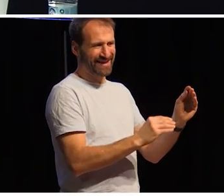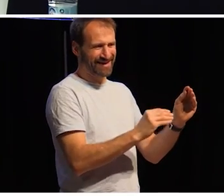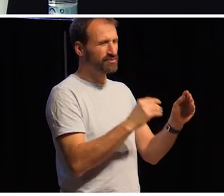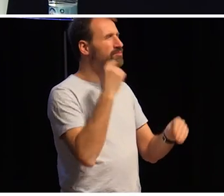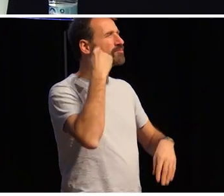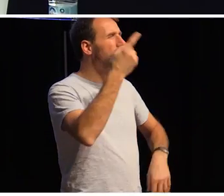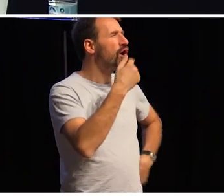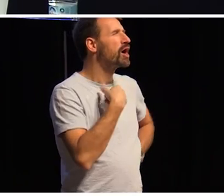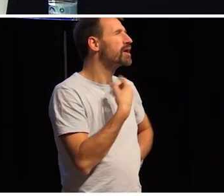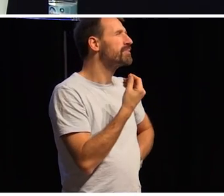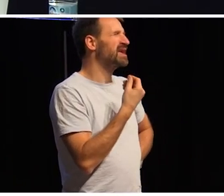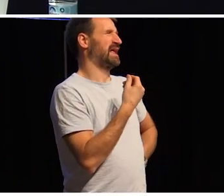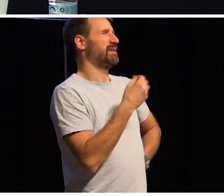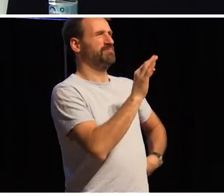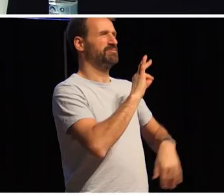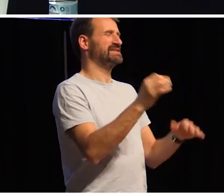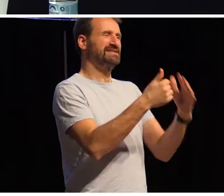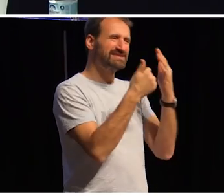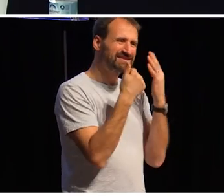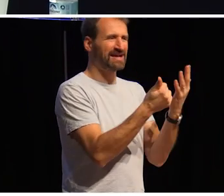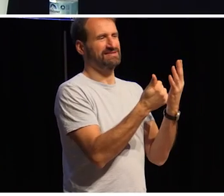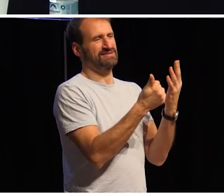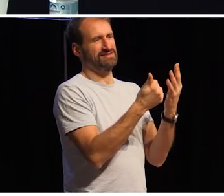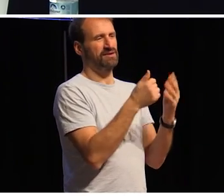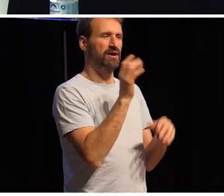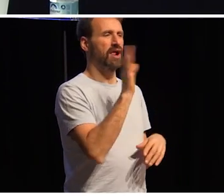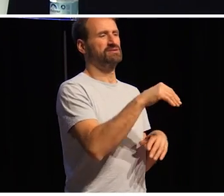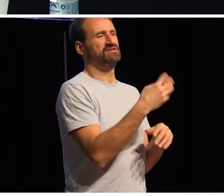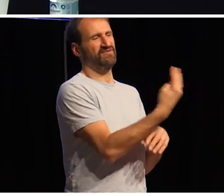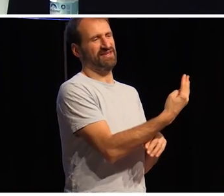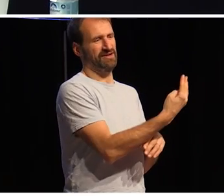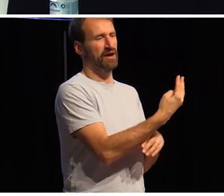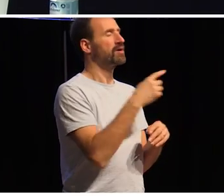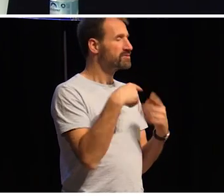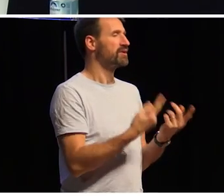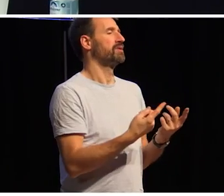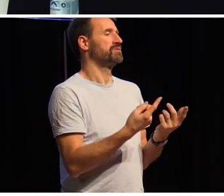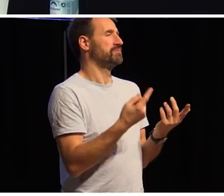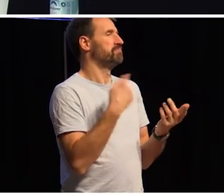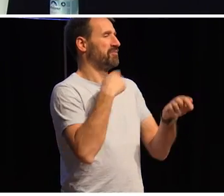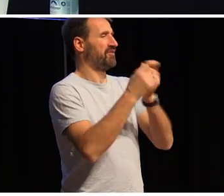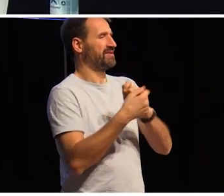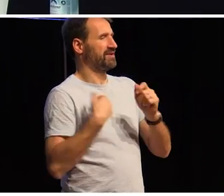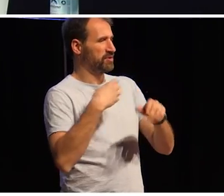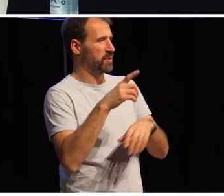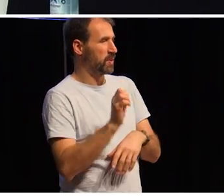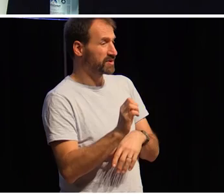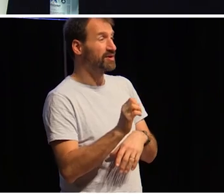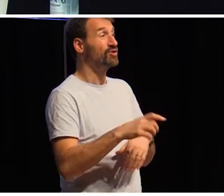be a much better number to cut off polymorphic. And then you have these changes in your code that actually slow you down as we